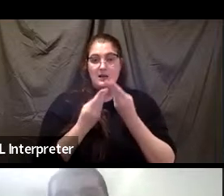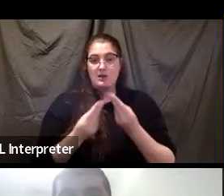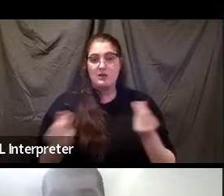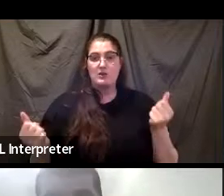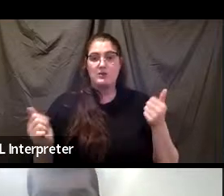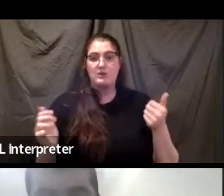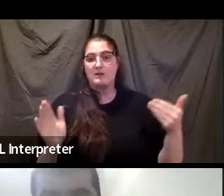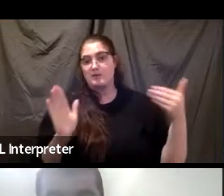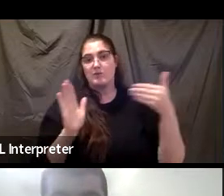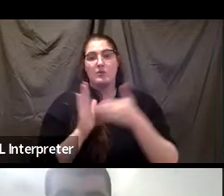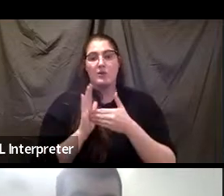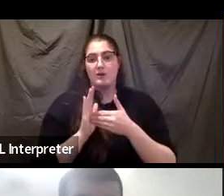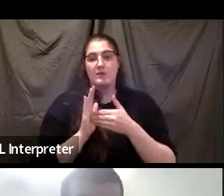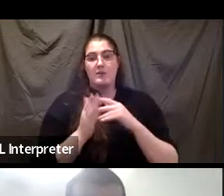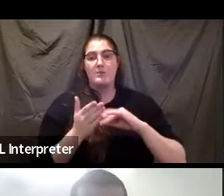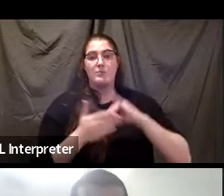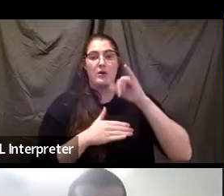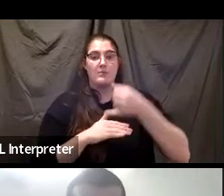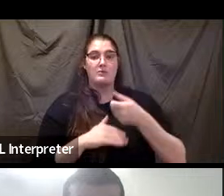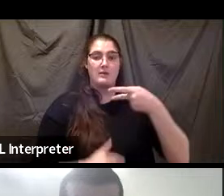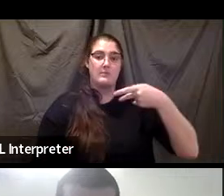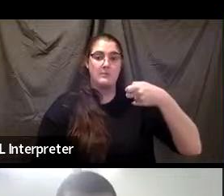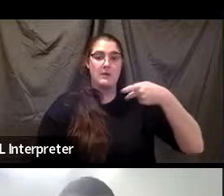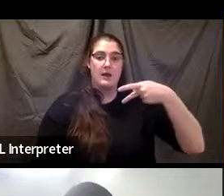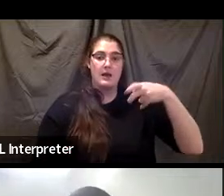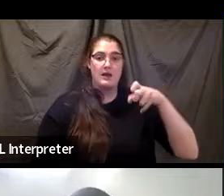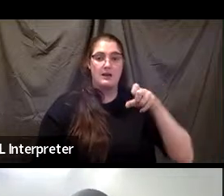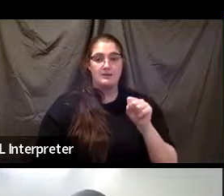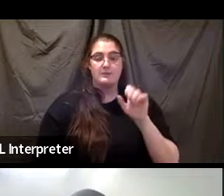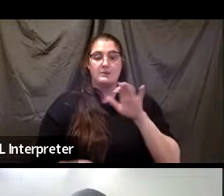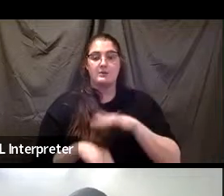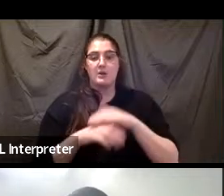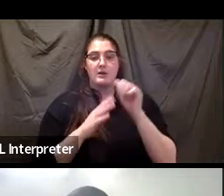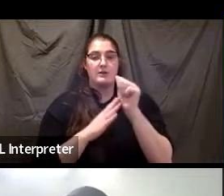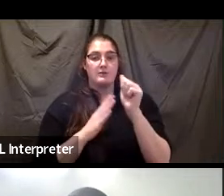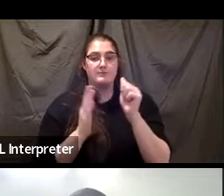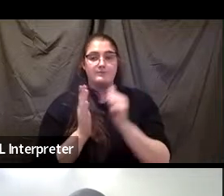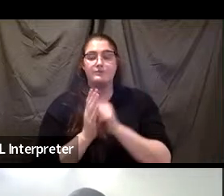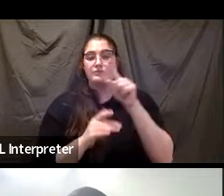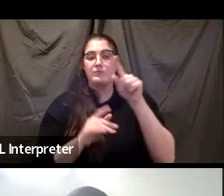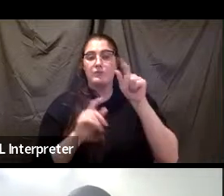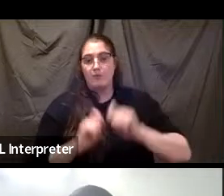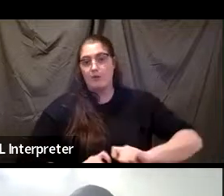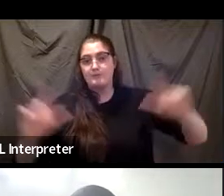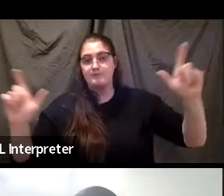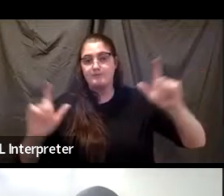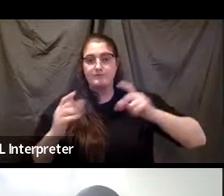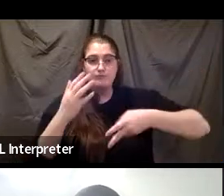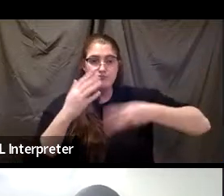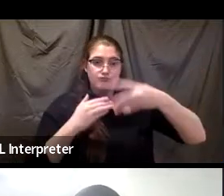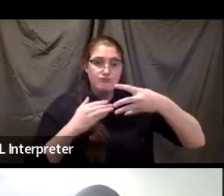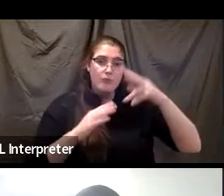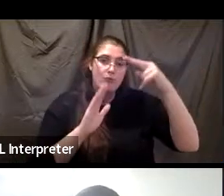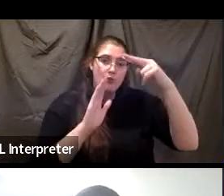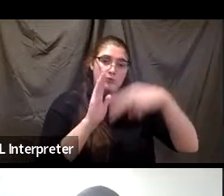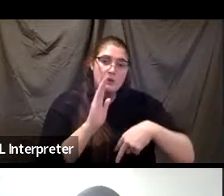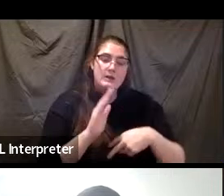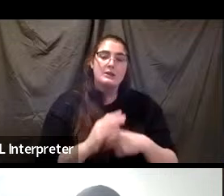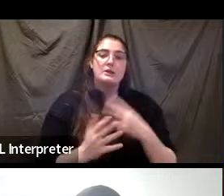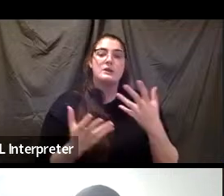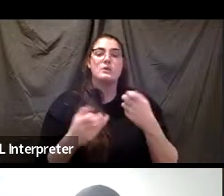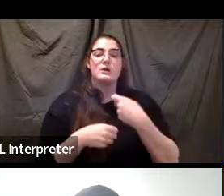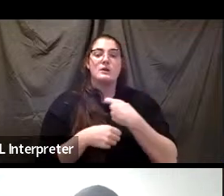against Project Pipes is on the agenda. You can pull it up and read it. And I just want to